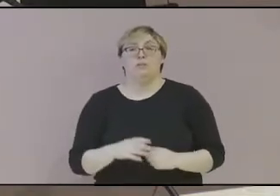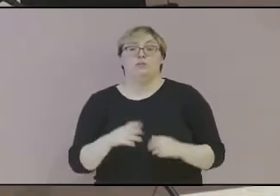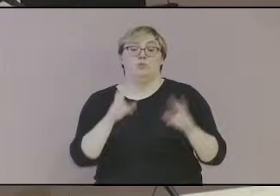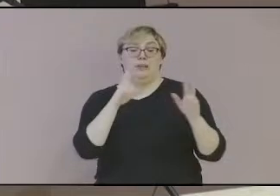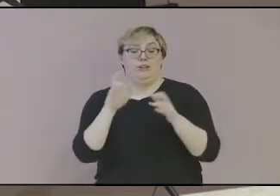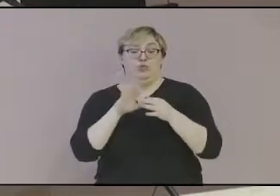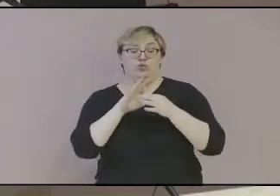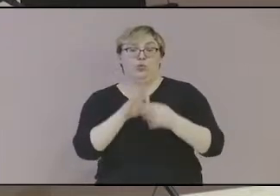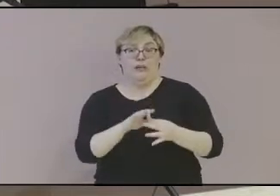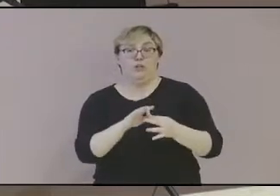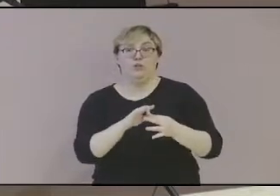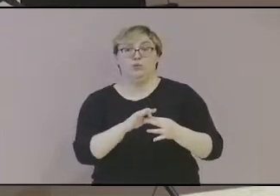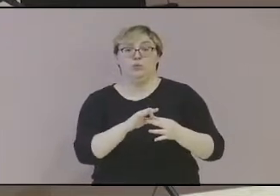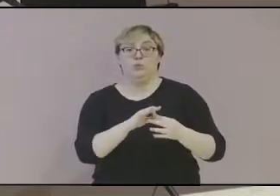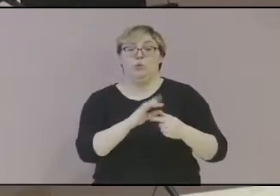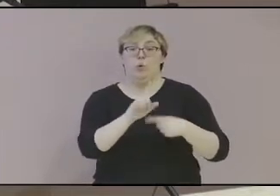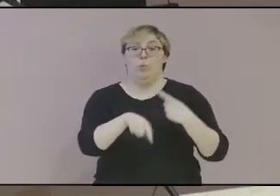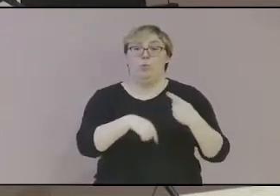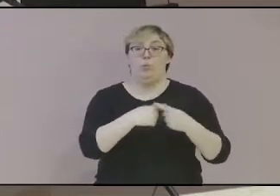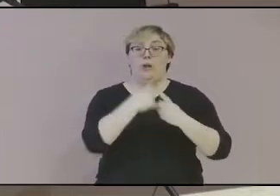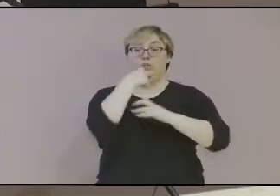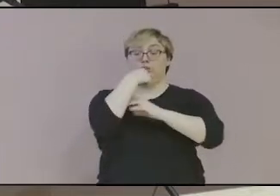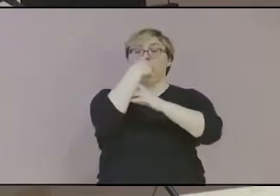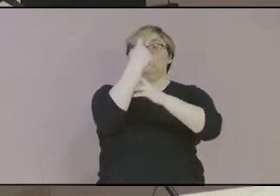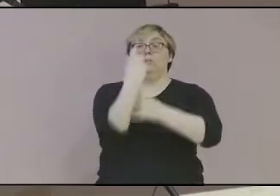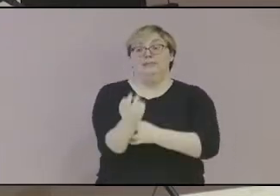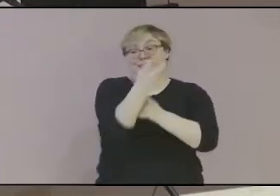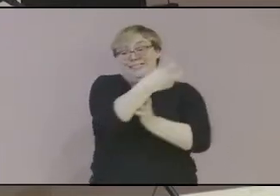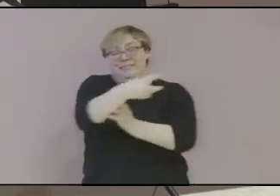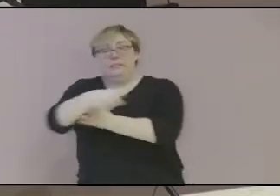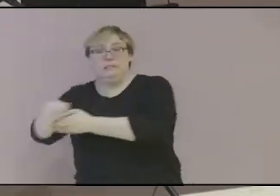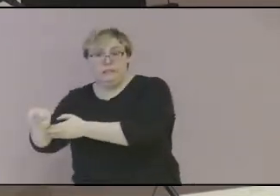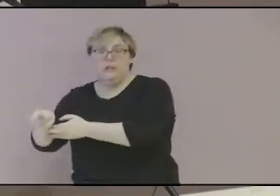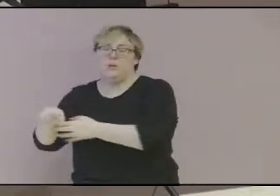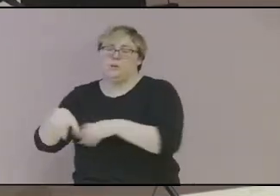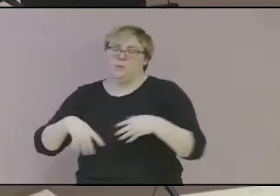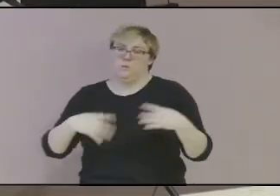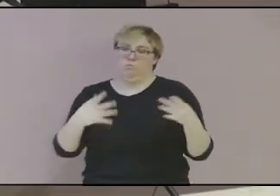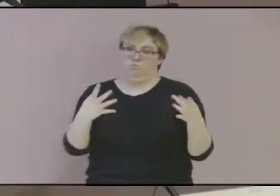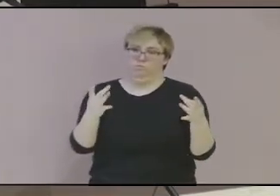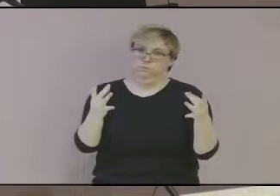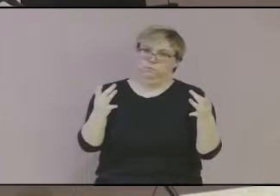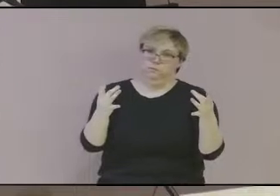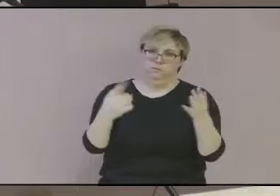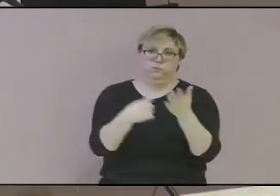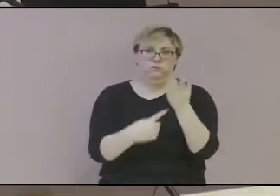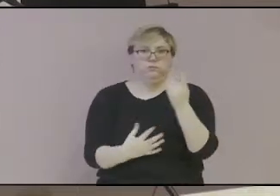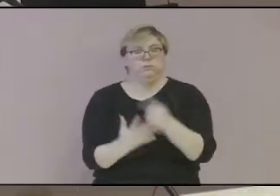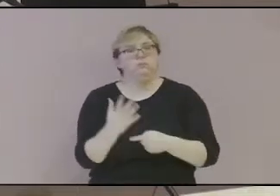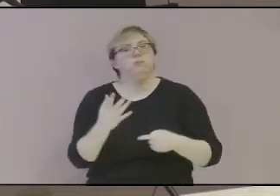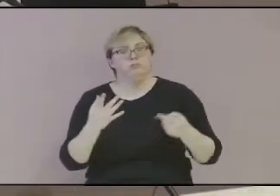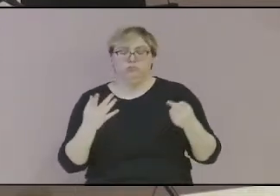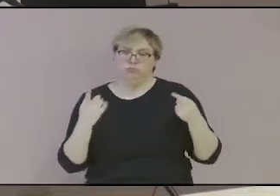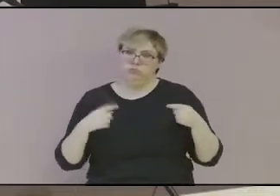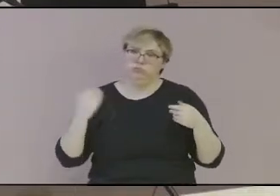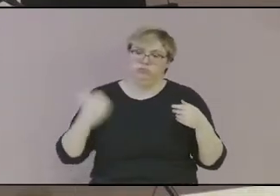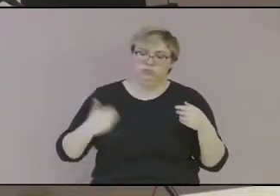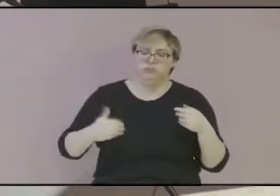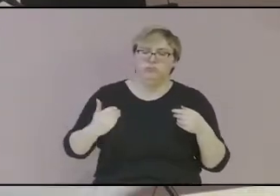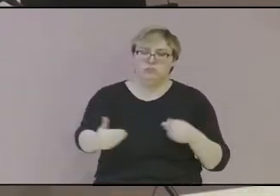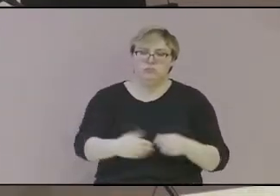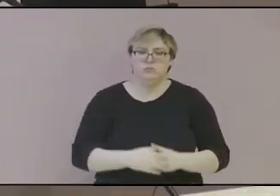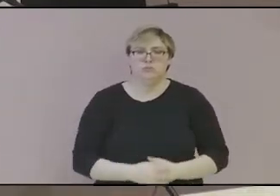group. And they were tested in the tabletop exercises I showed on a previous slide. The 2007